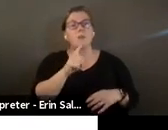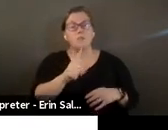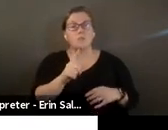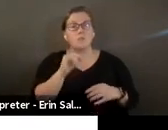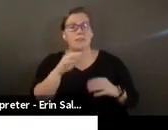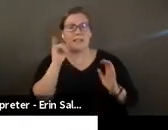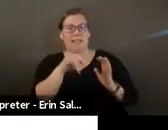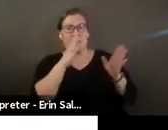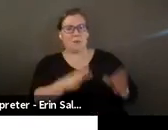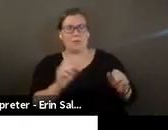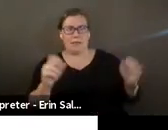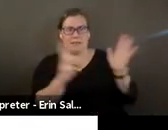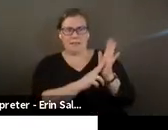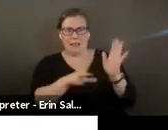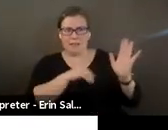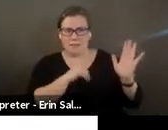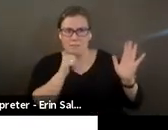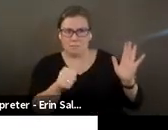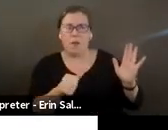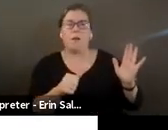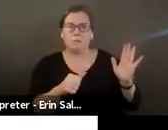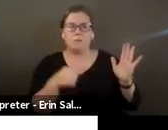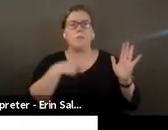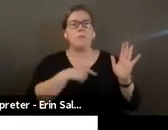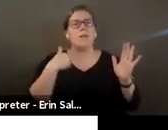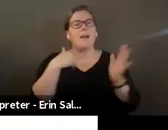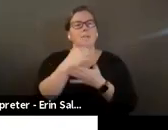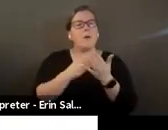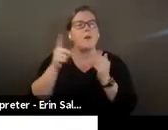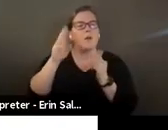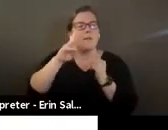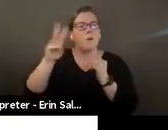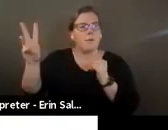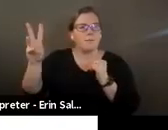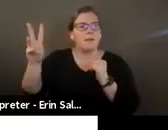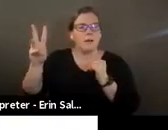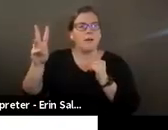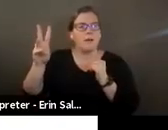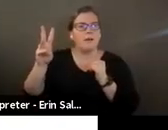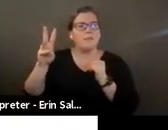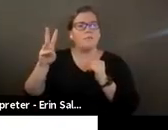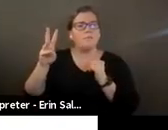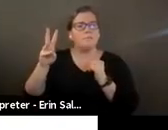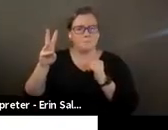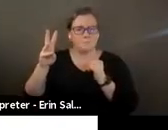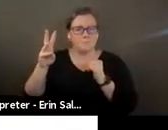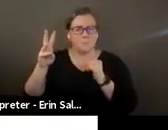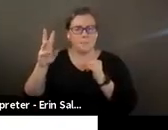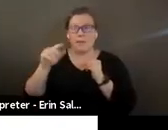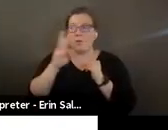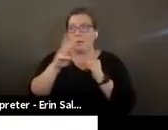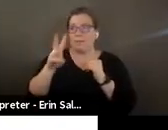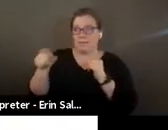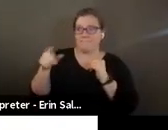could have sign your form, we do have a section on our website, which is also listed on your